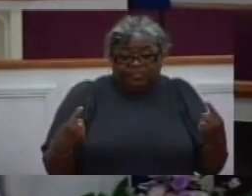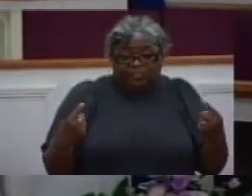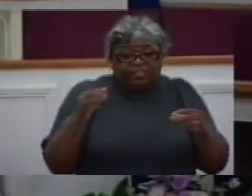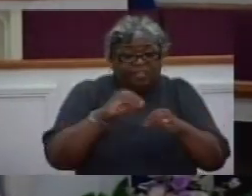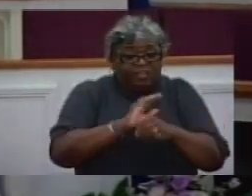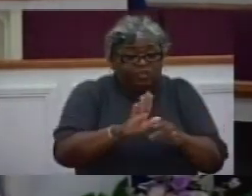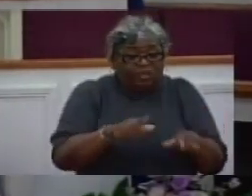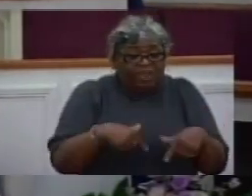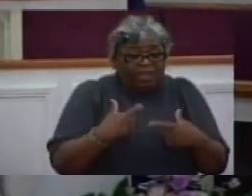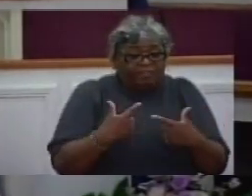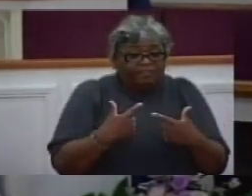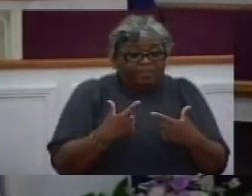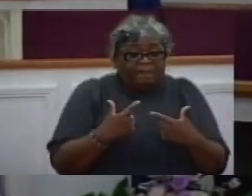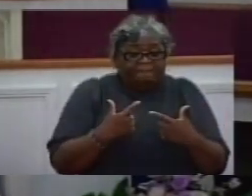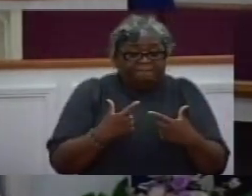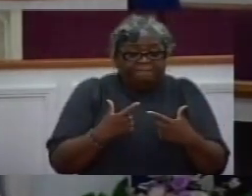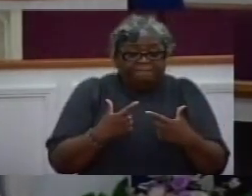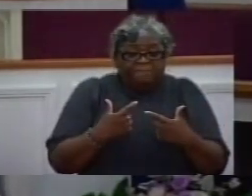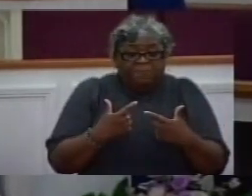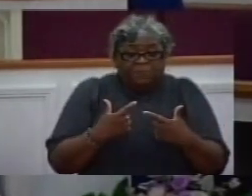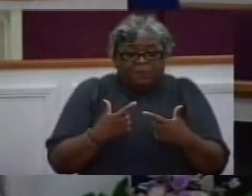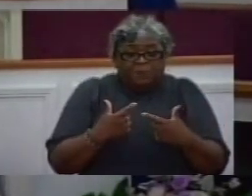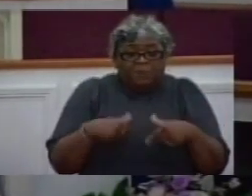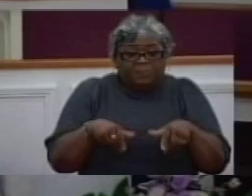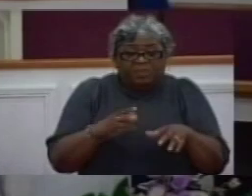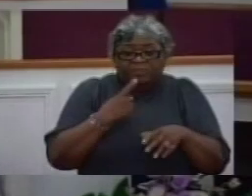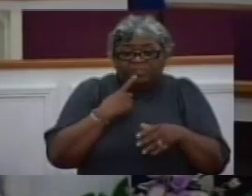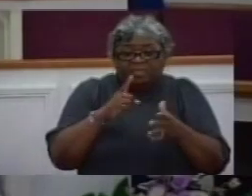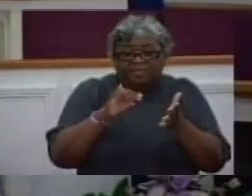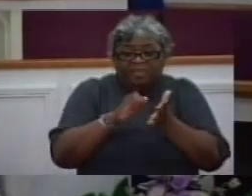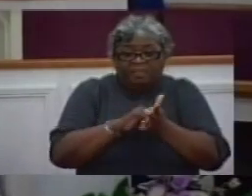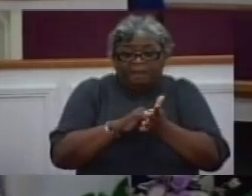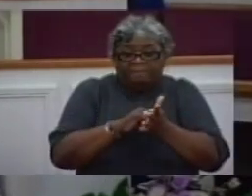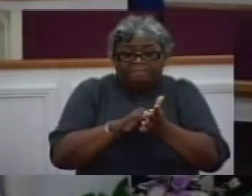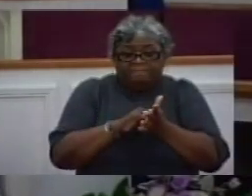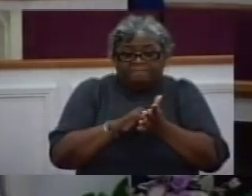in your life. Let me say that again.